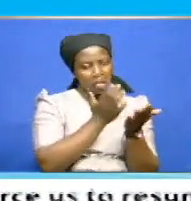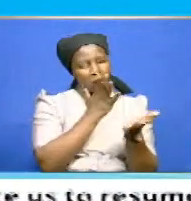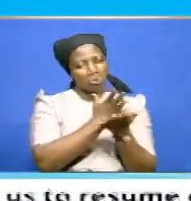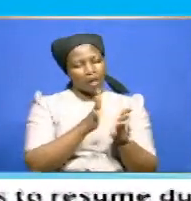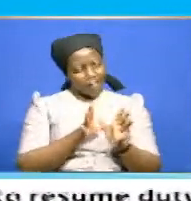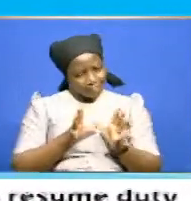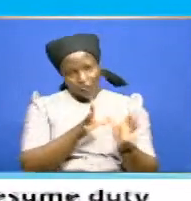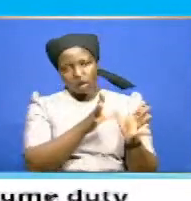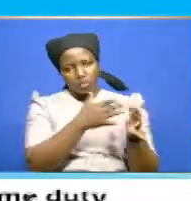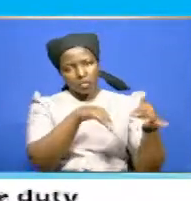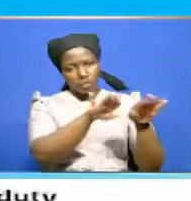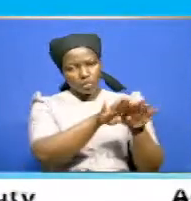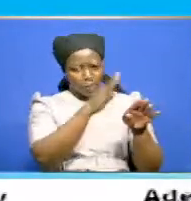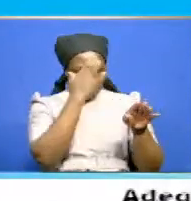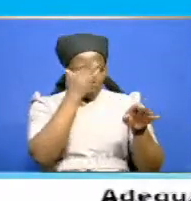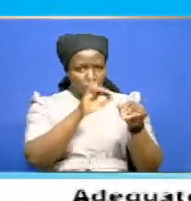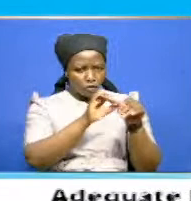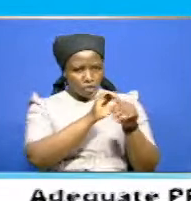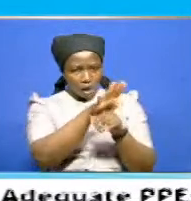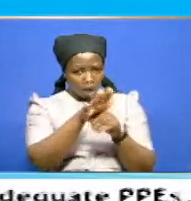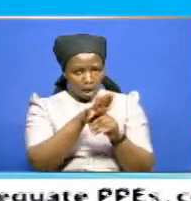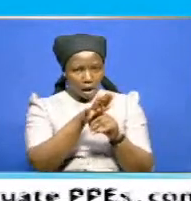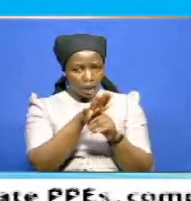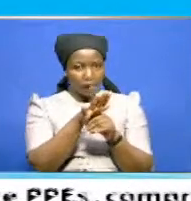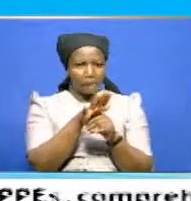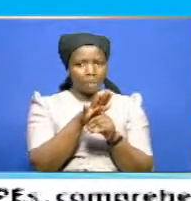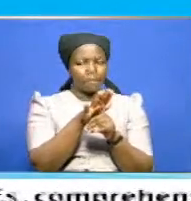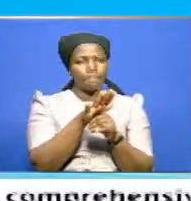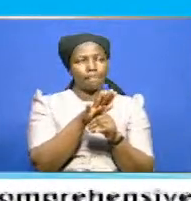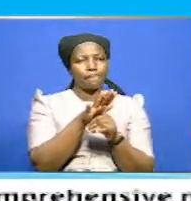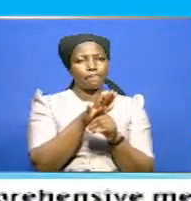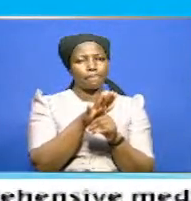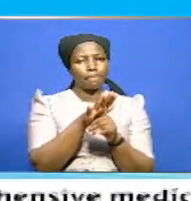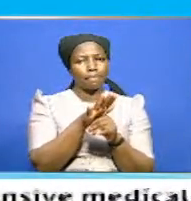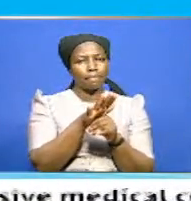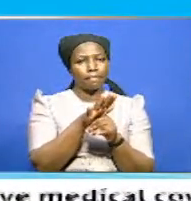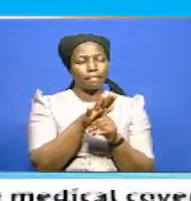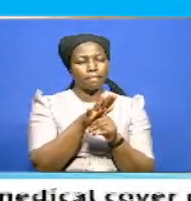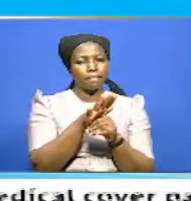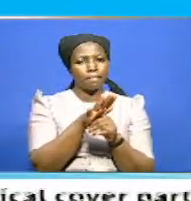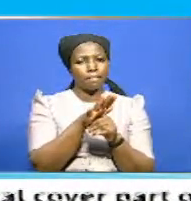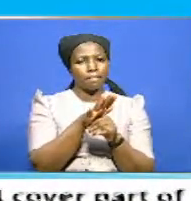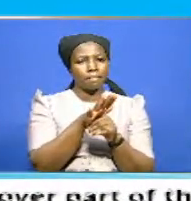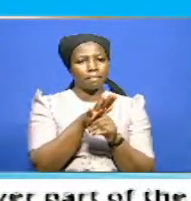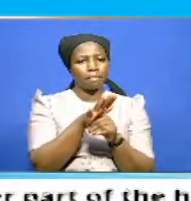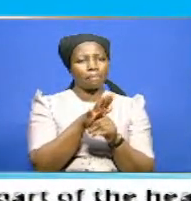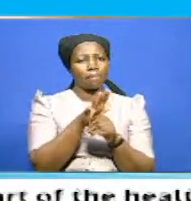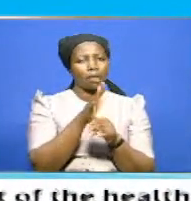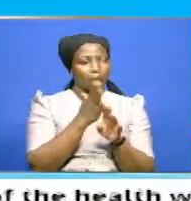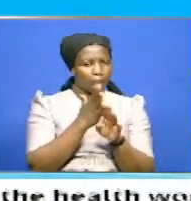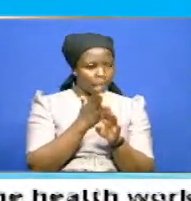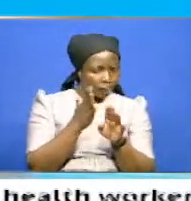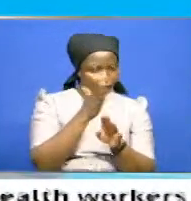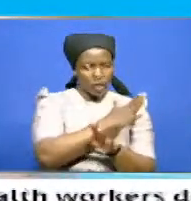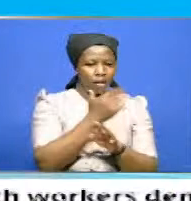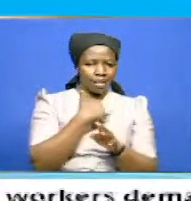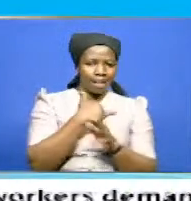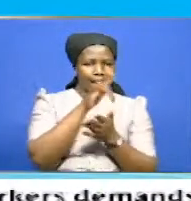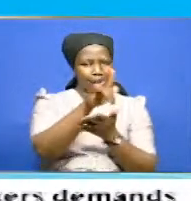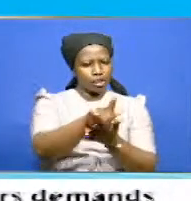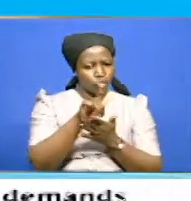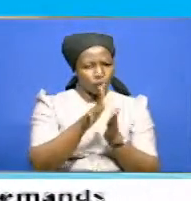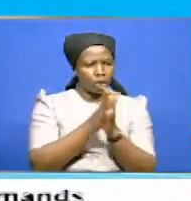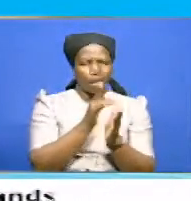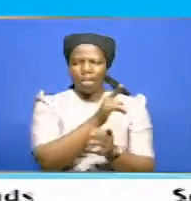to close down because of COVID-19, and, they had facilities with you, how are you dealing with